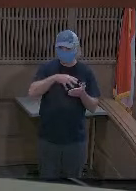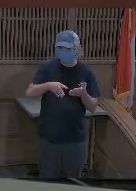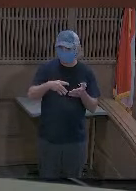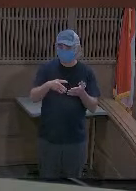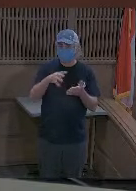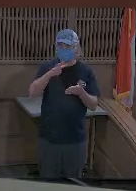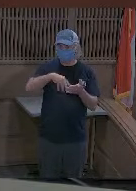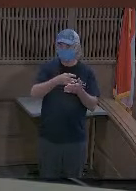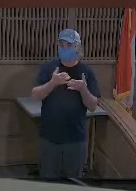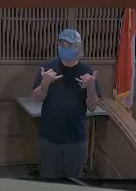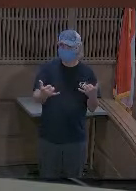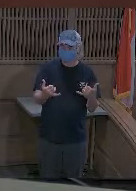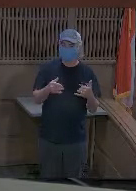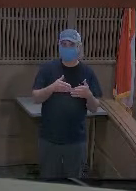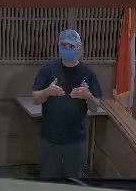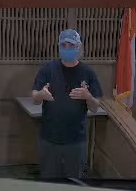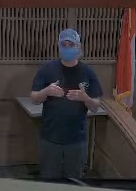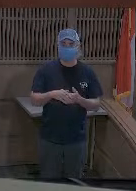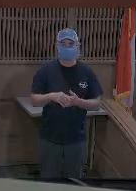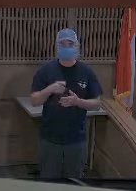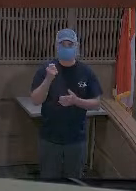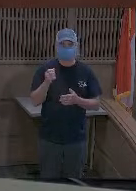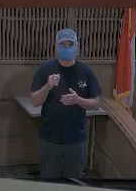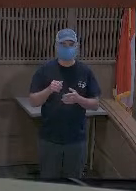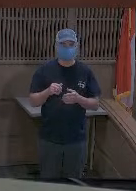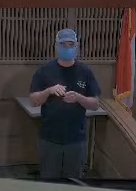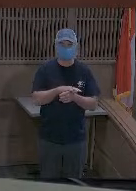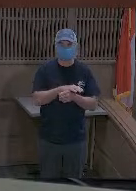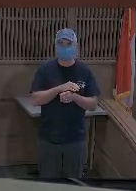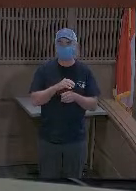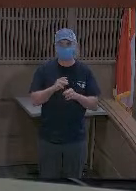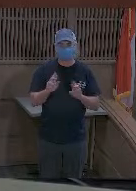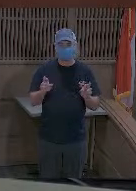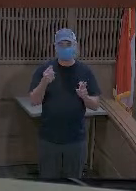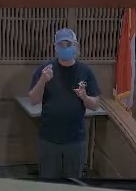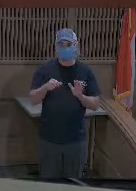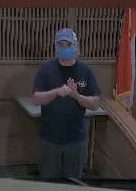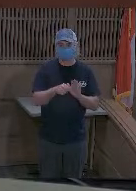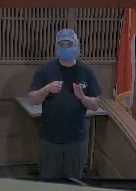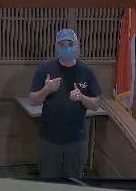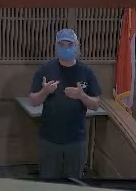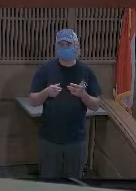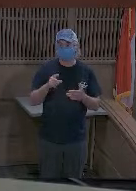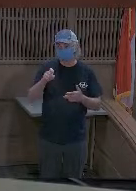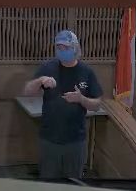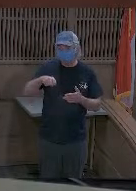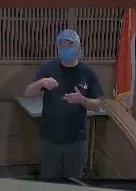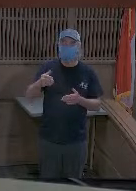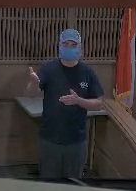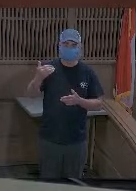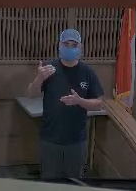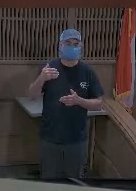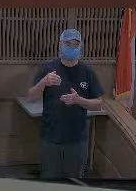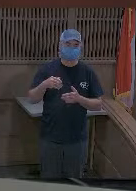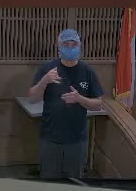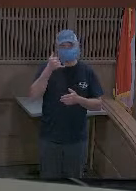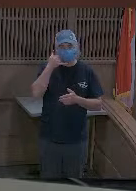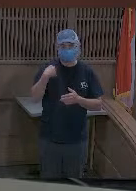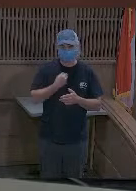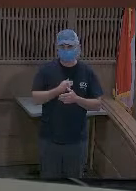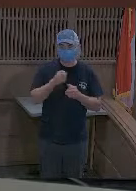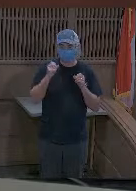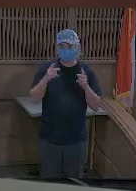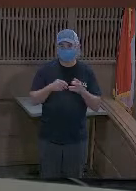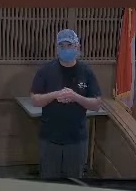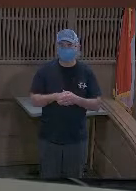room, we're operating at full capacity now, so make sure you don't delay any of your necessary healthcare. Tomorrow, Phoebe is going